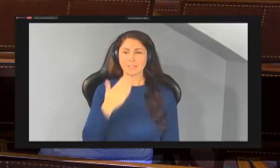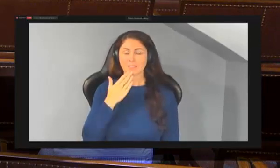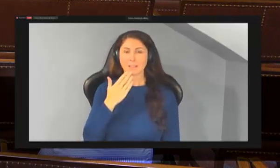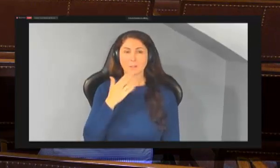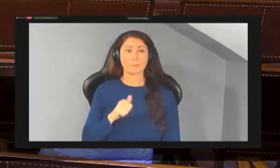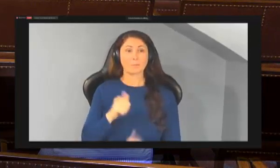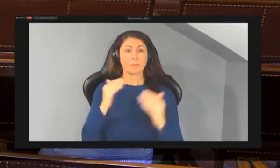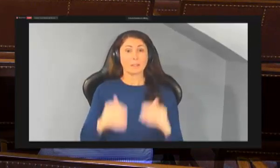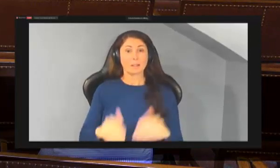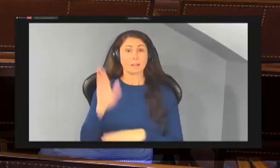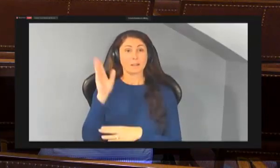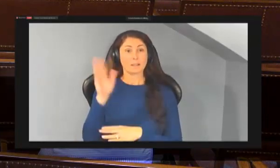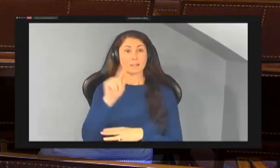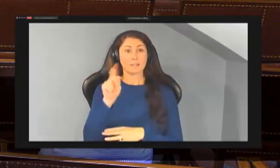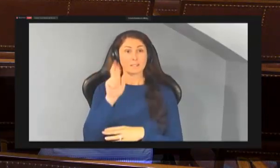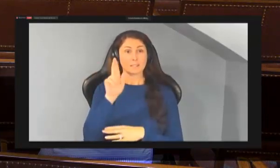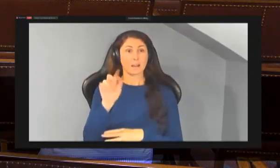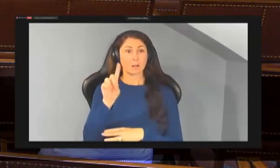Zachary Delaney.